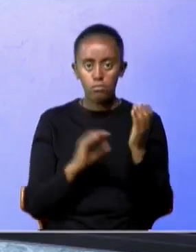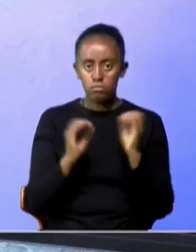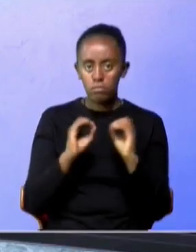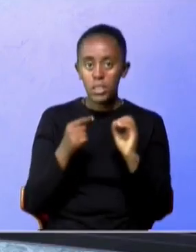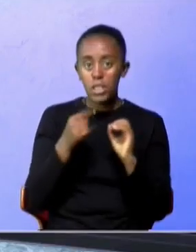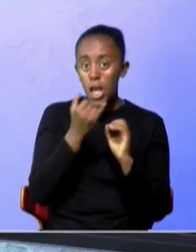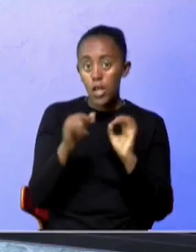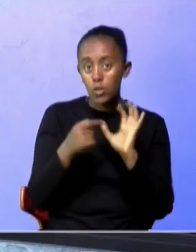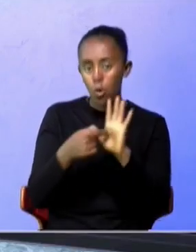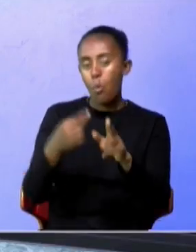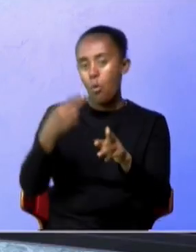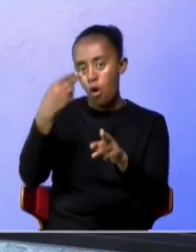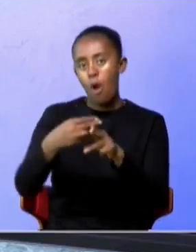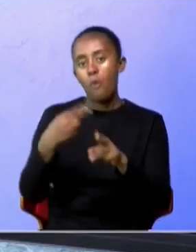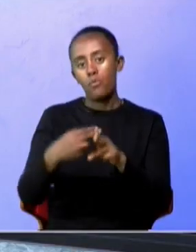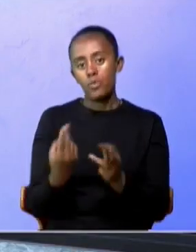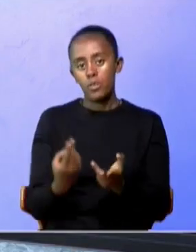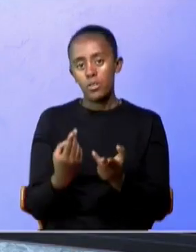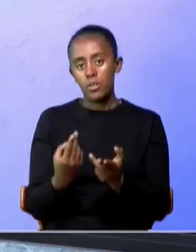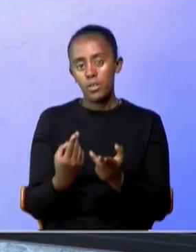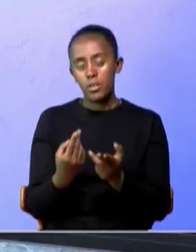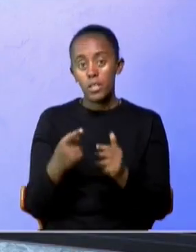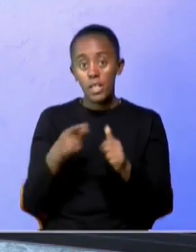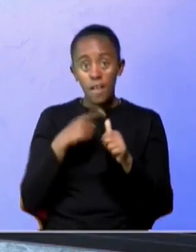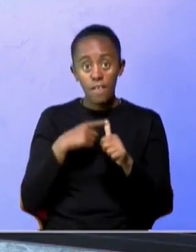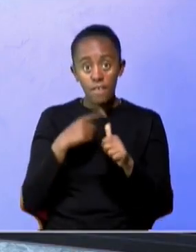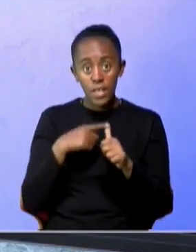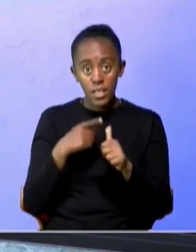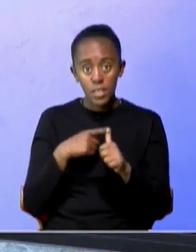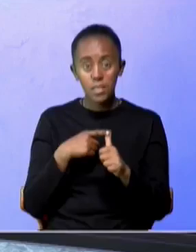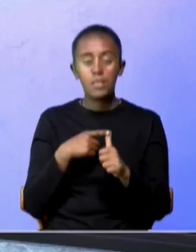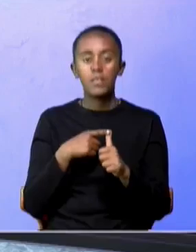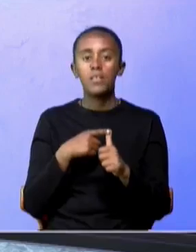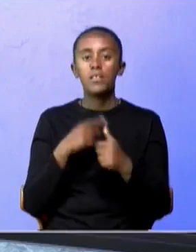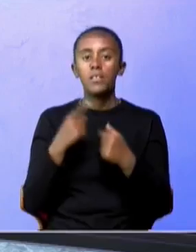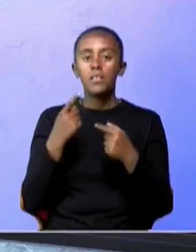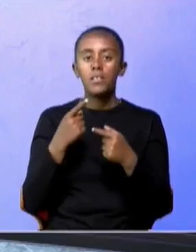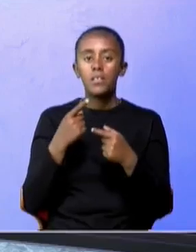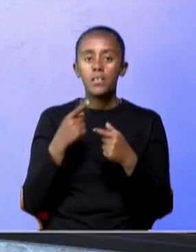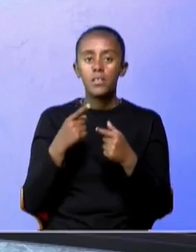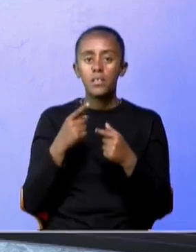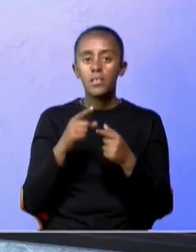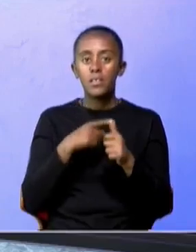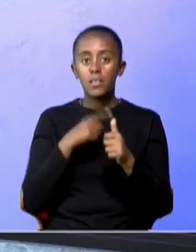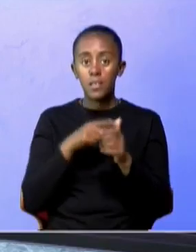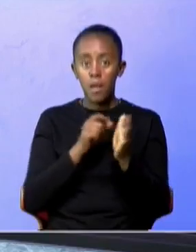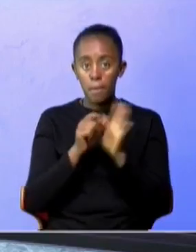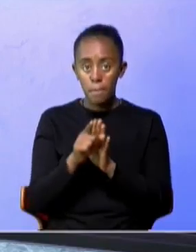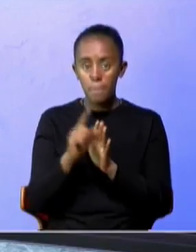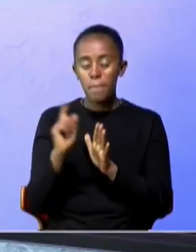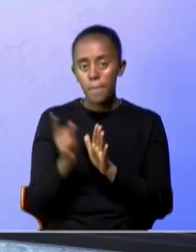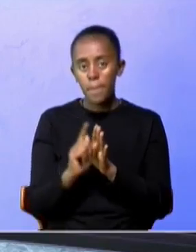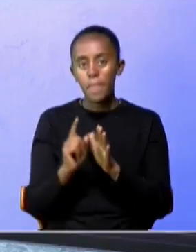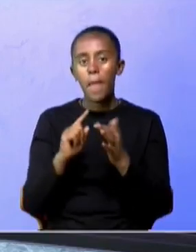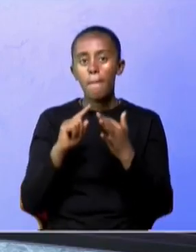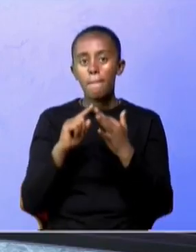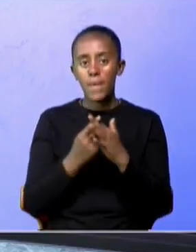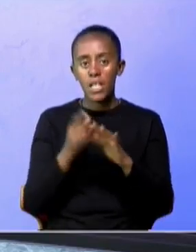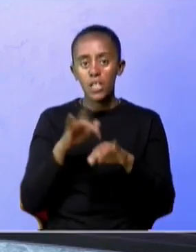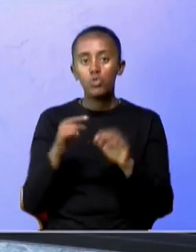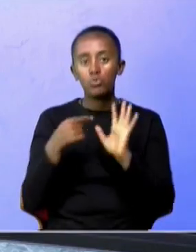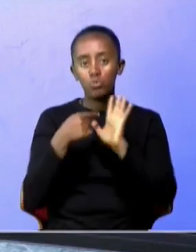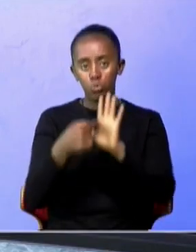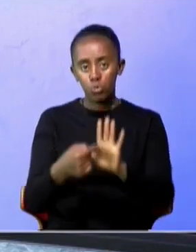what? Nouns. So in the first case, they came, in the first examples, they came in the beginning to